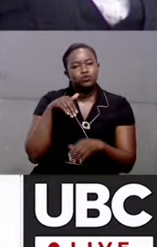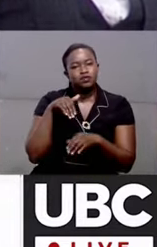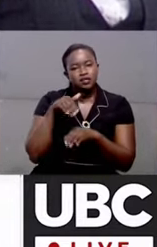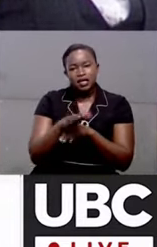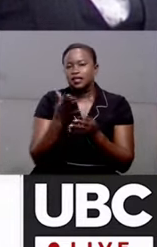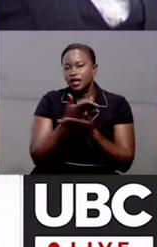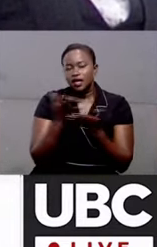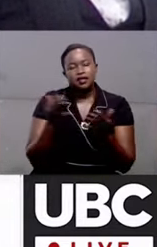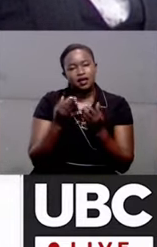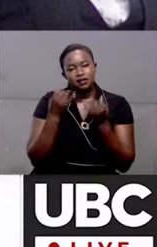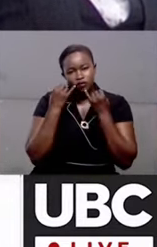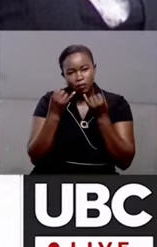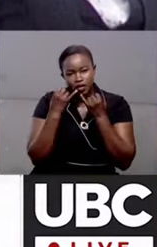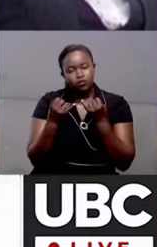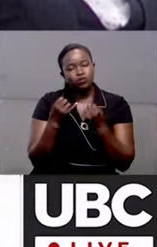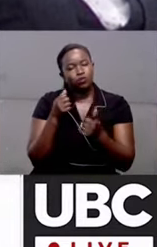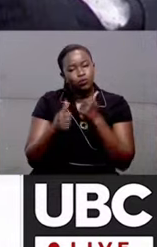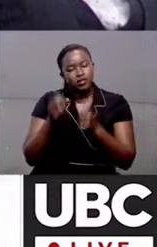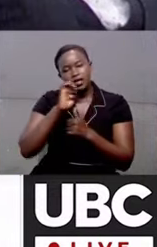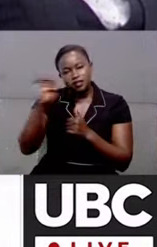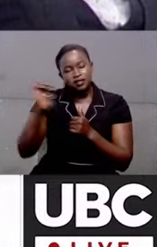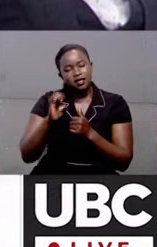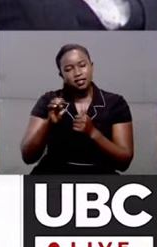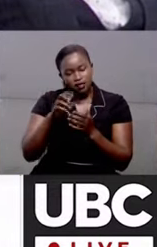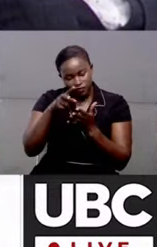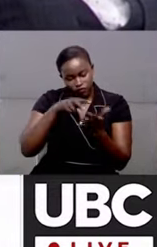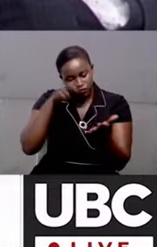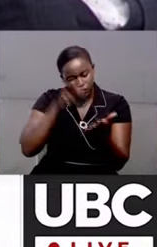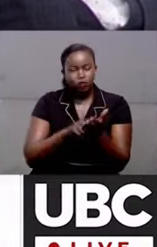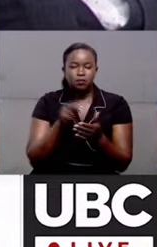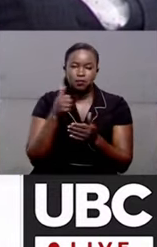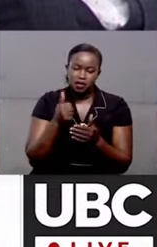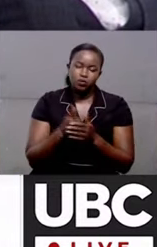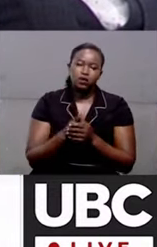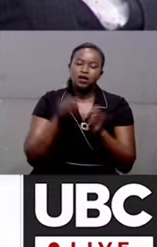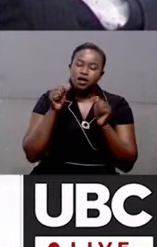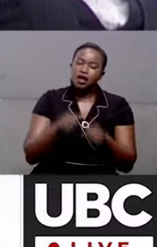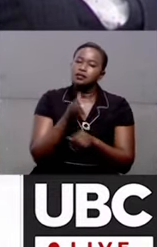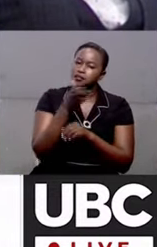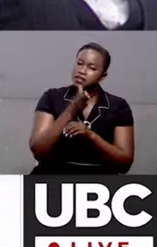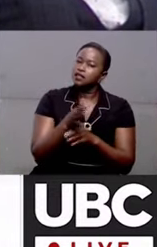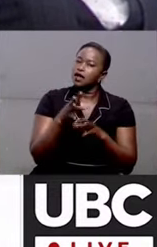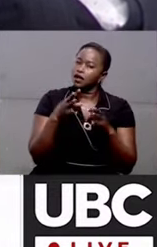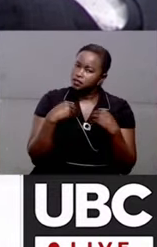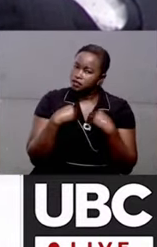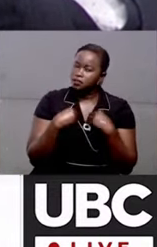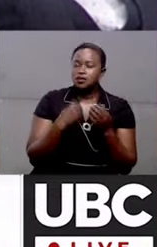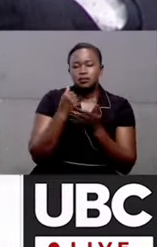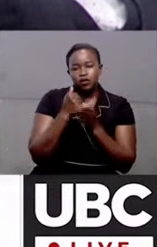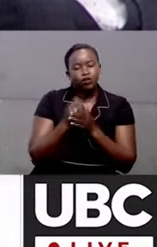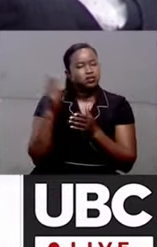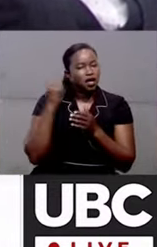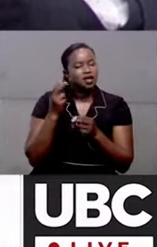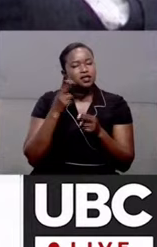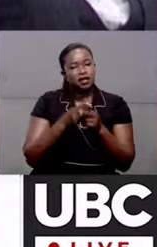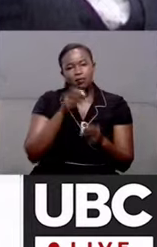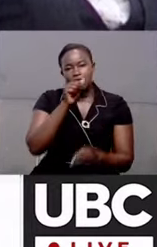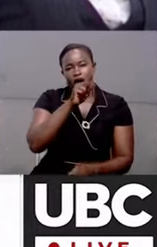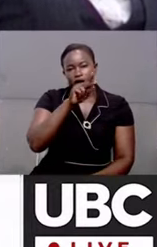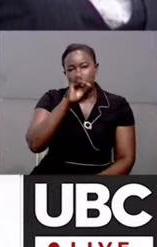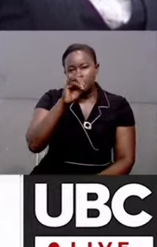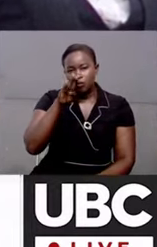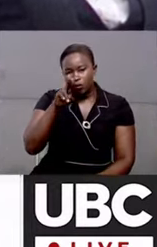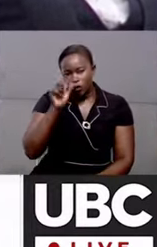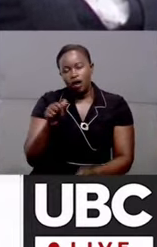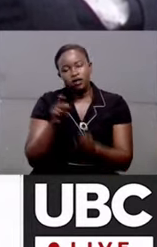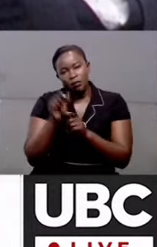been validated by the executive. Can the minister then now confirm? Because I've heard names of Akibua, we have had names of this. Can you